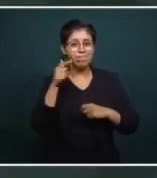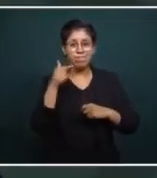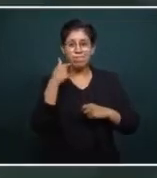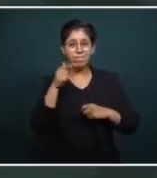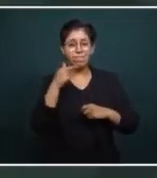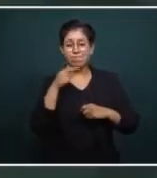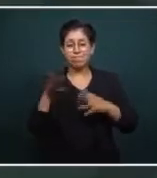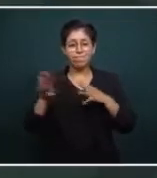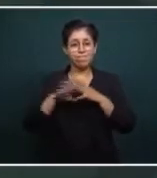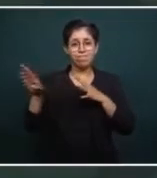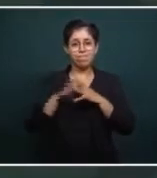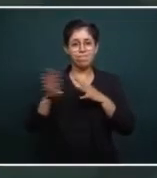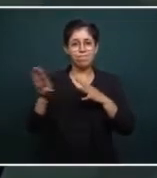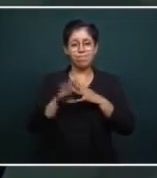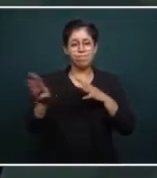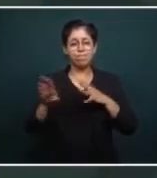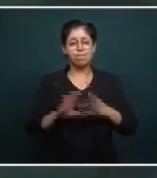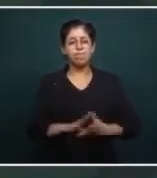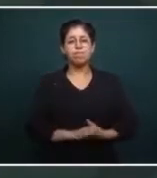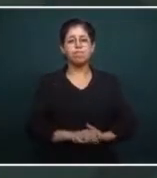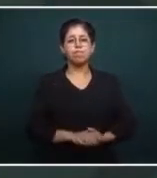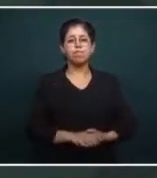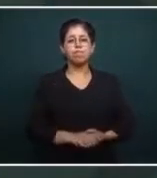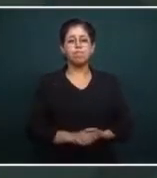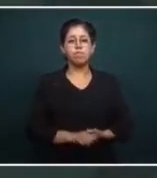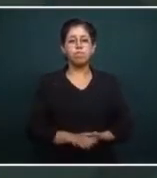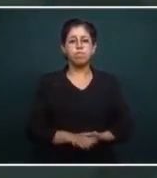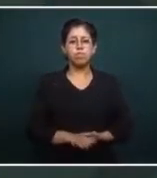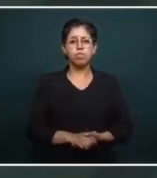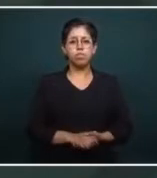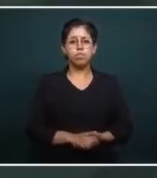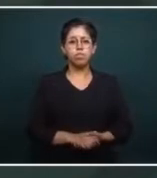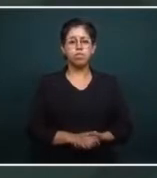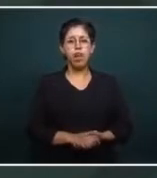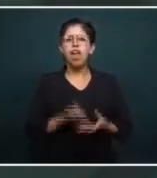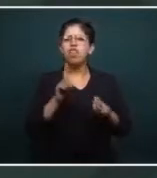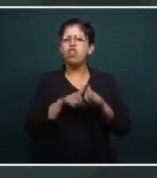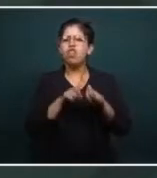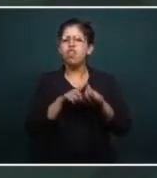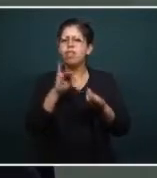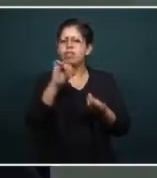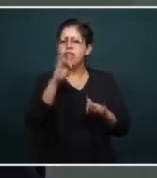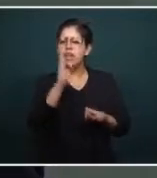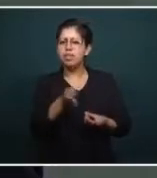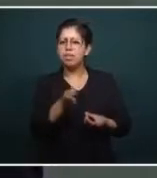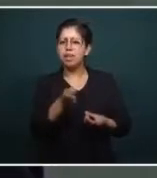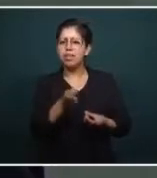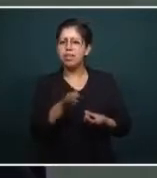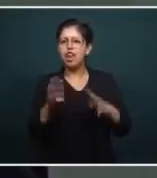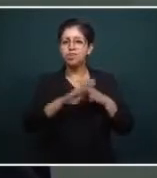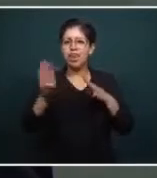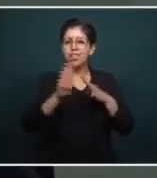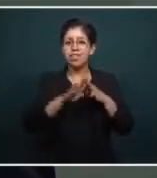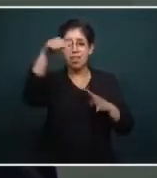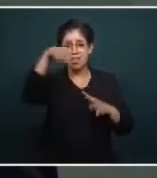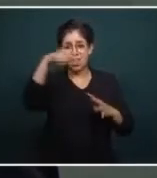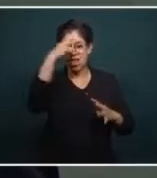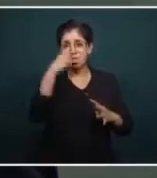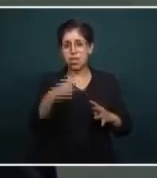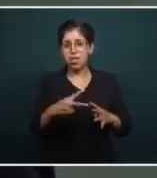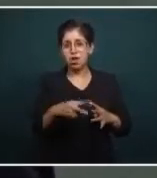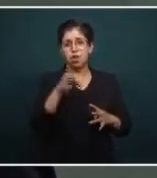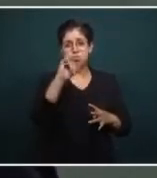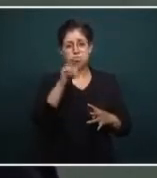menos one of the rechazo countries with the least a la denial migración, for a los migration migrantes for the es mig- México. is Mexico. Es uno de